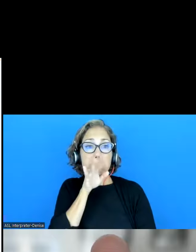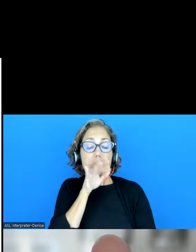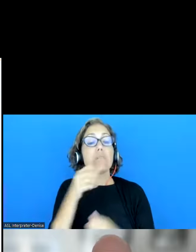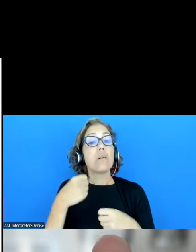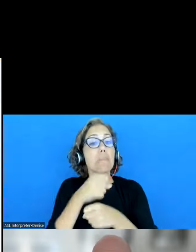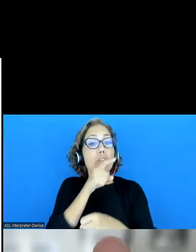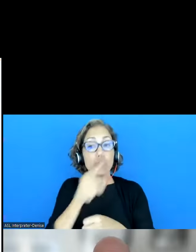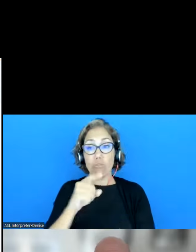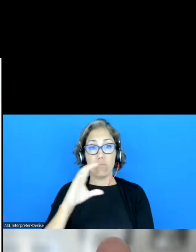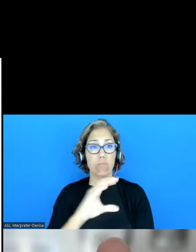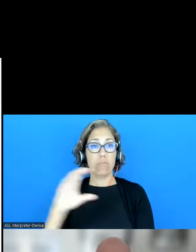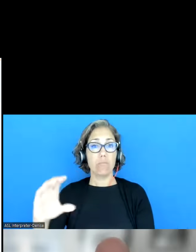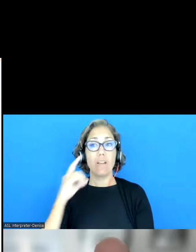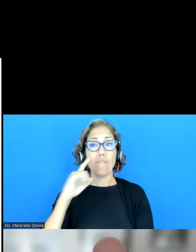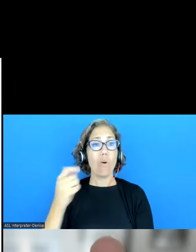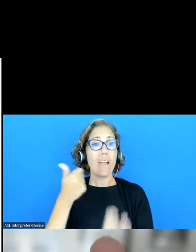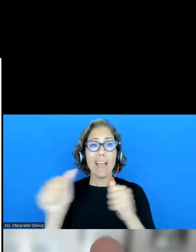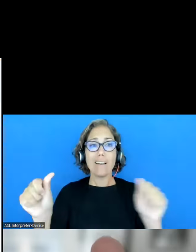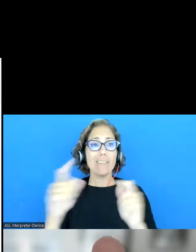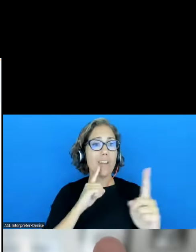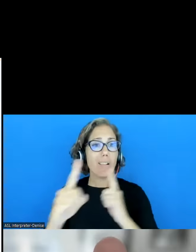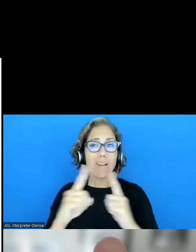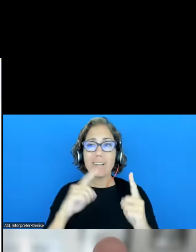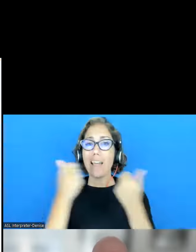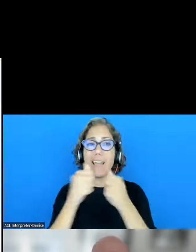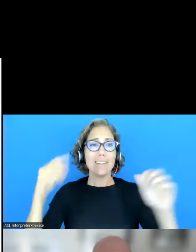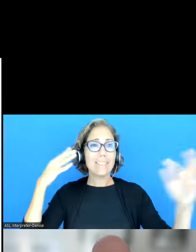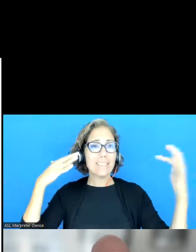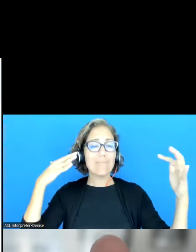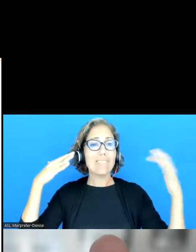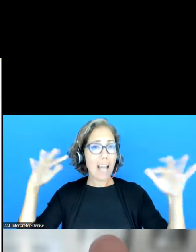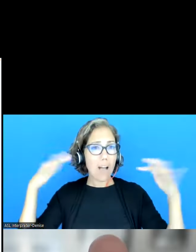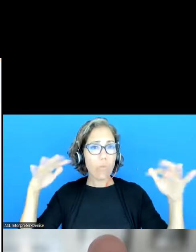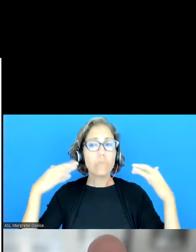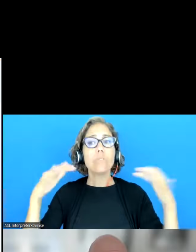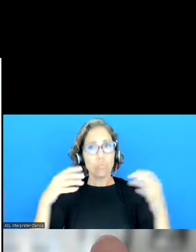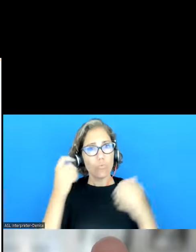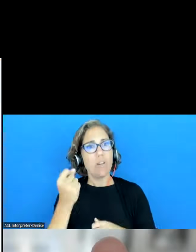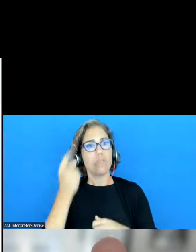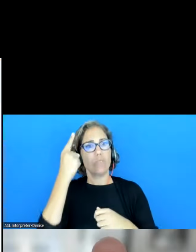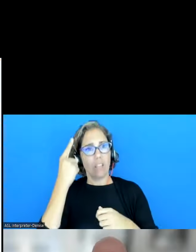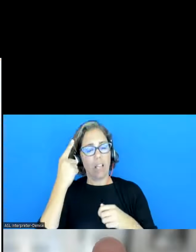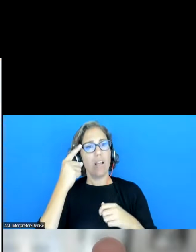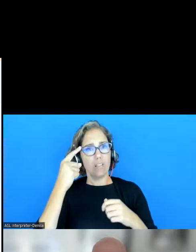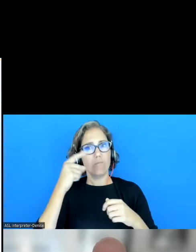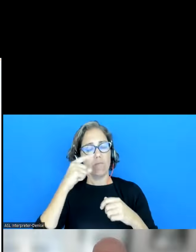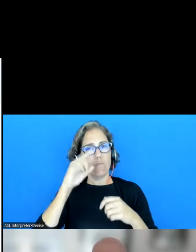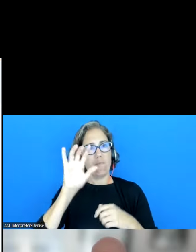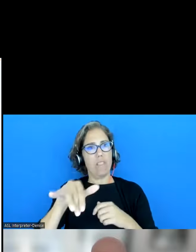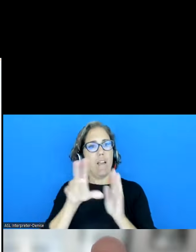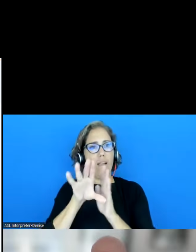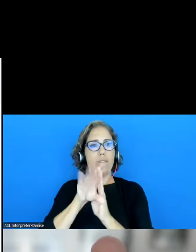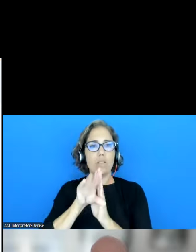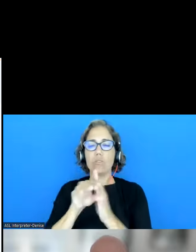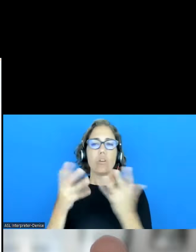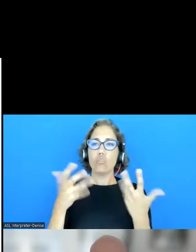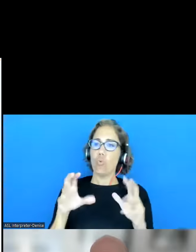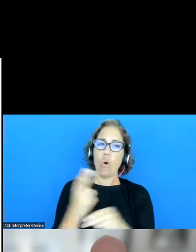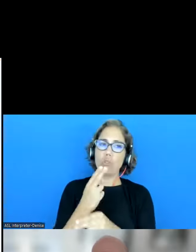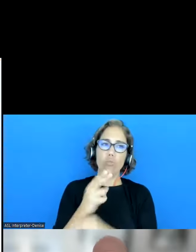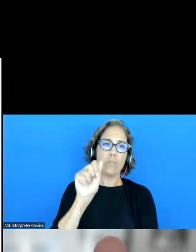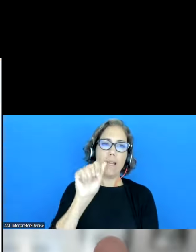captions for the dialogue, along with any sounds that are important to the understanding of that video. This is another place you don't want to use